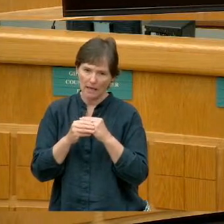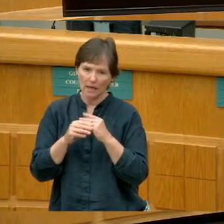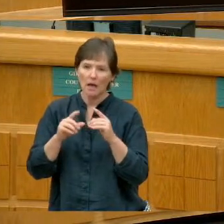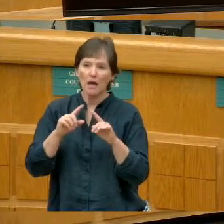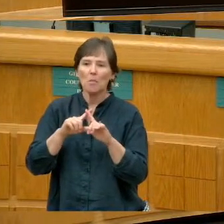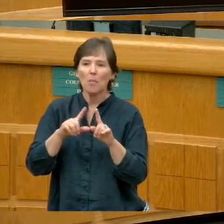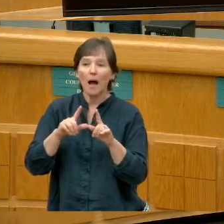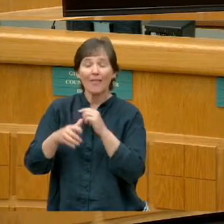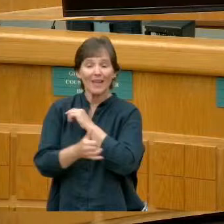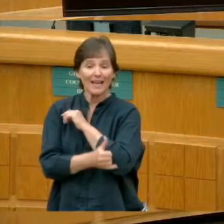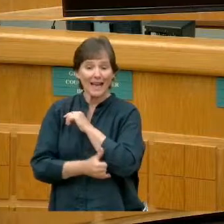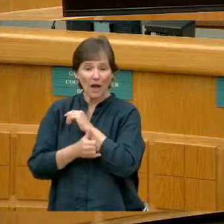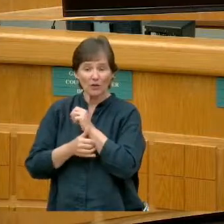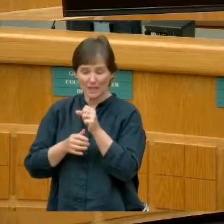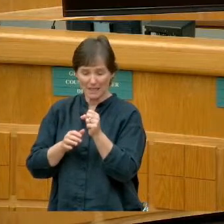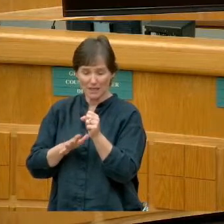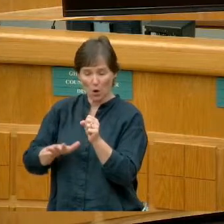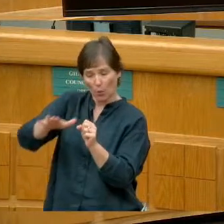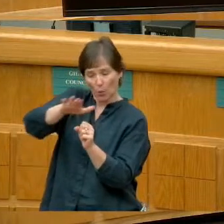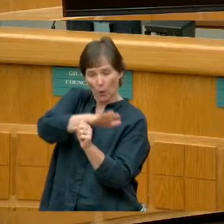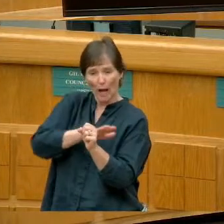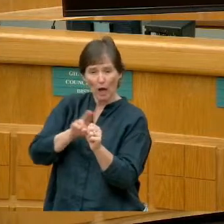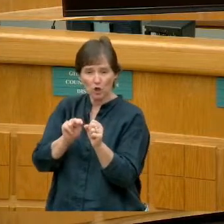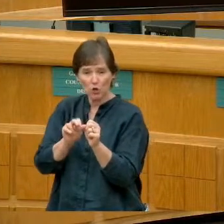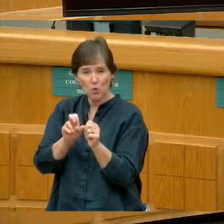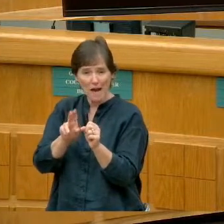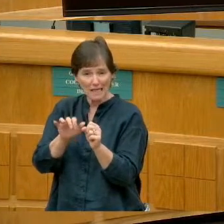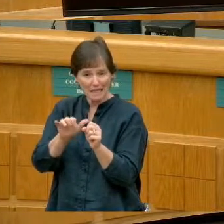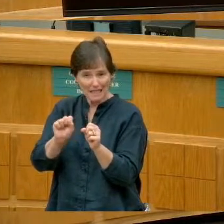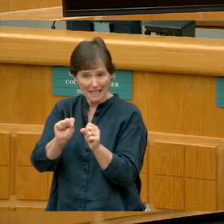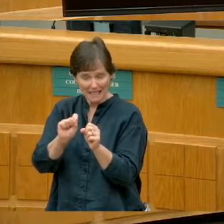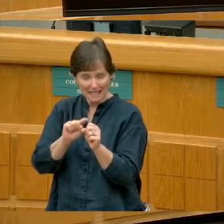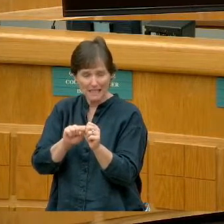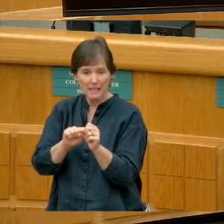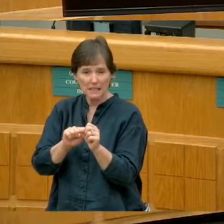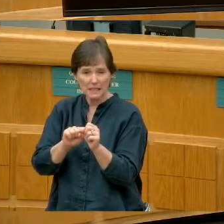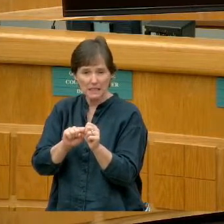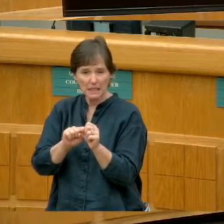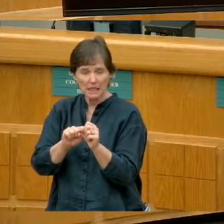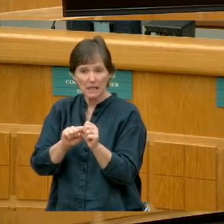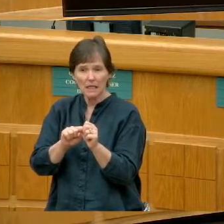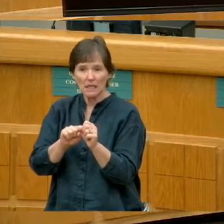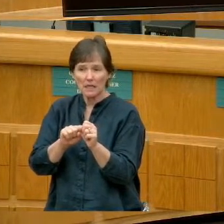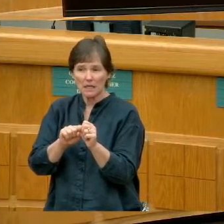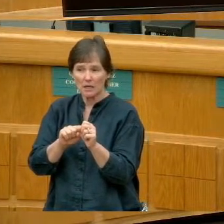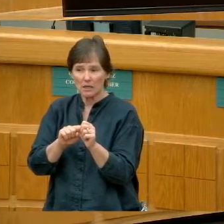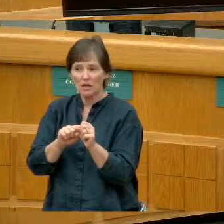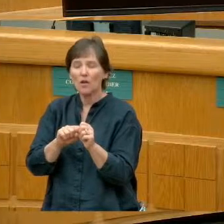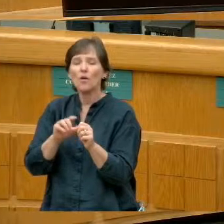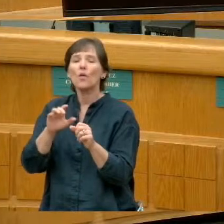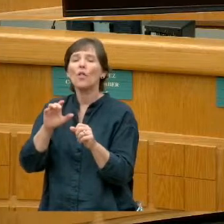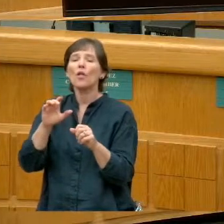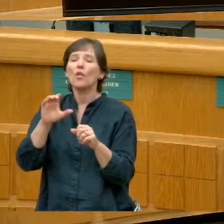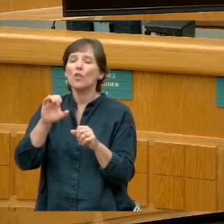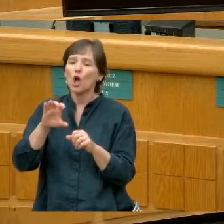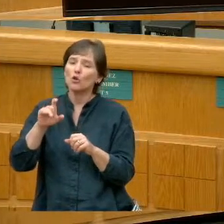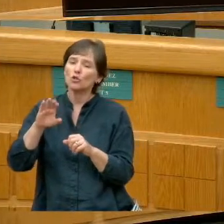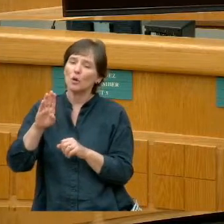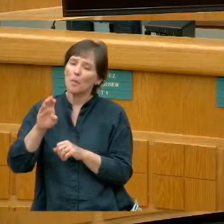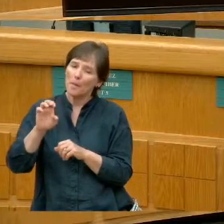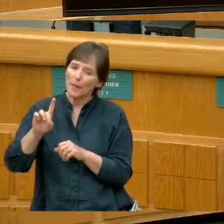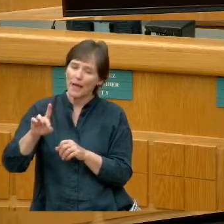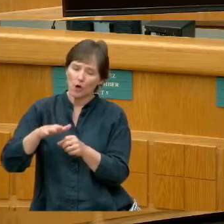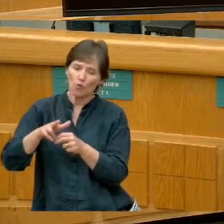surrounding counties in our trauma service area that are overseen by the RAC, that's the Coastal Bend Regional Advisory Council,